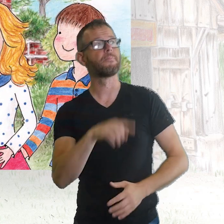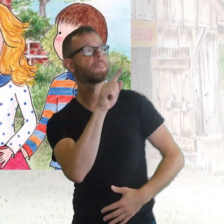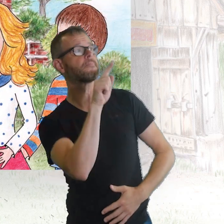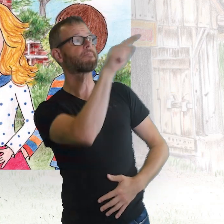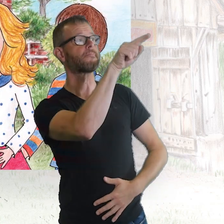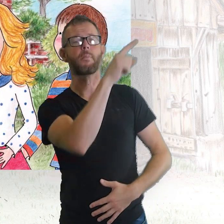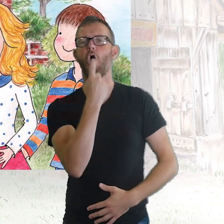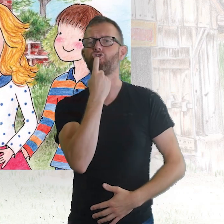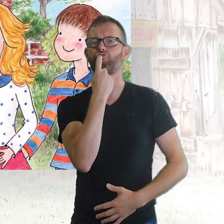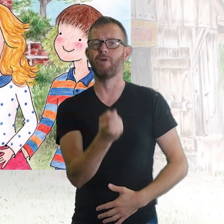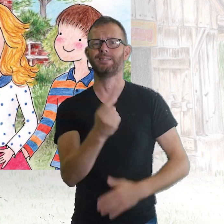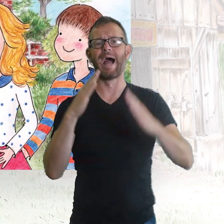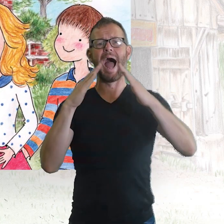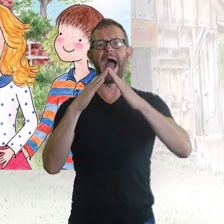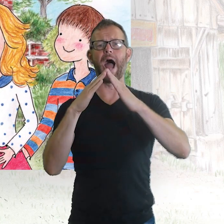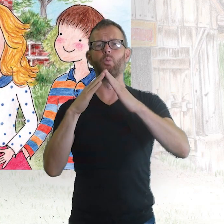The Red House.